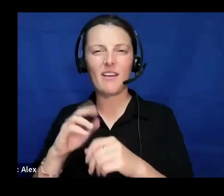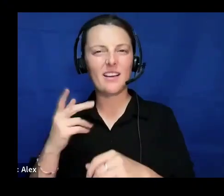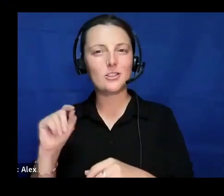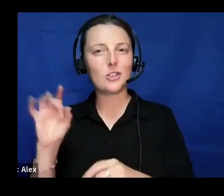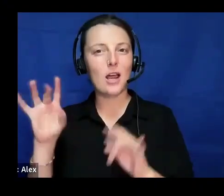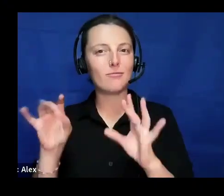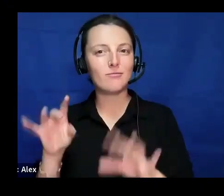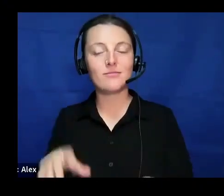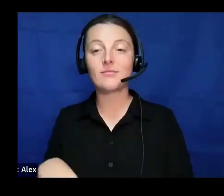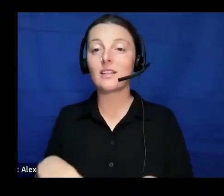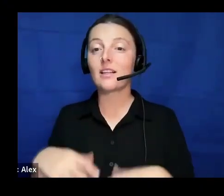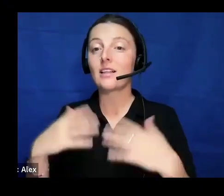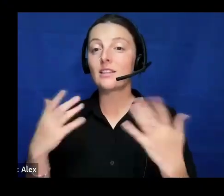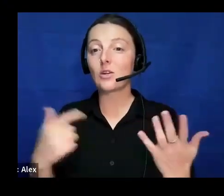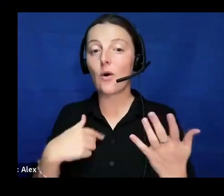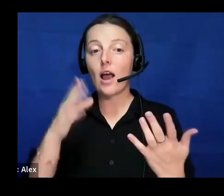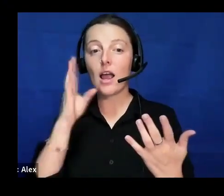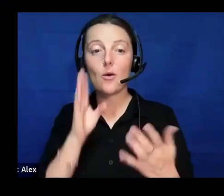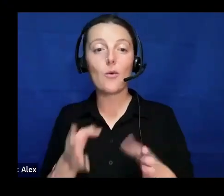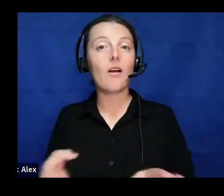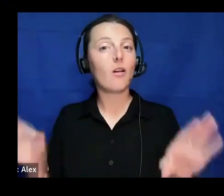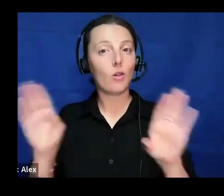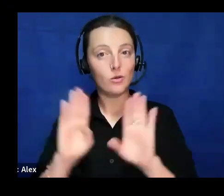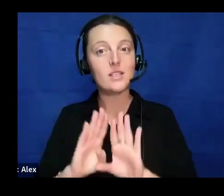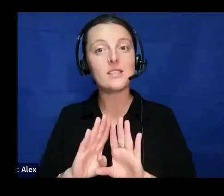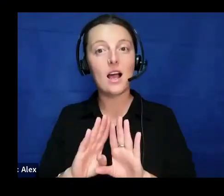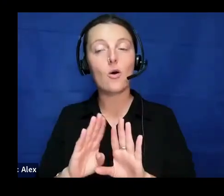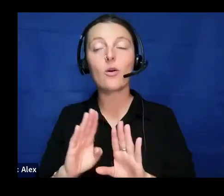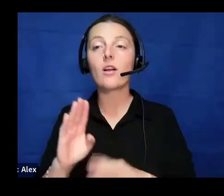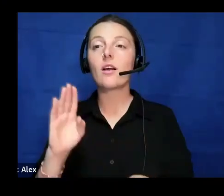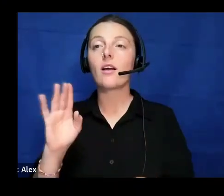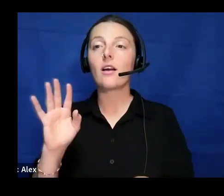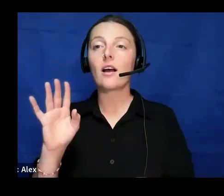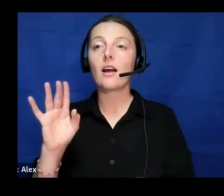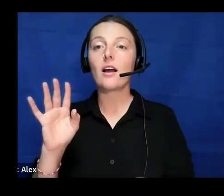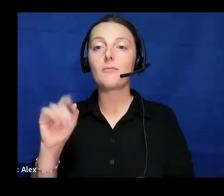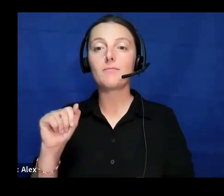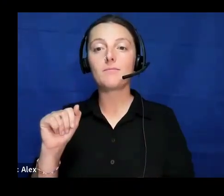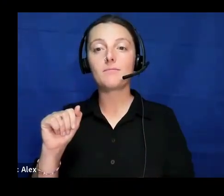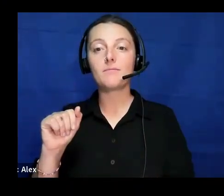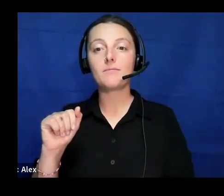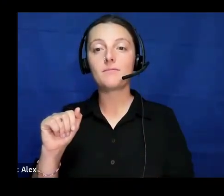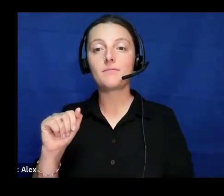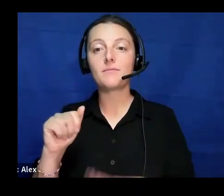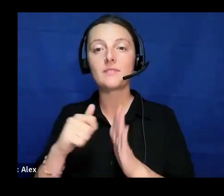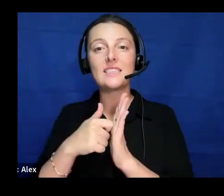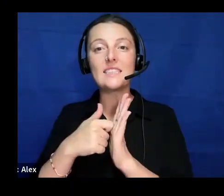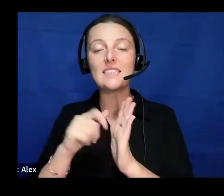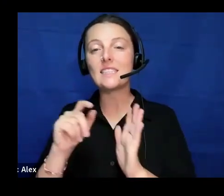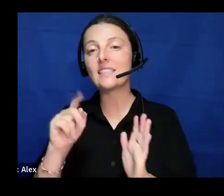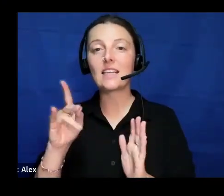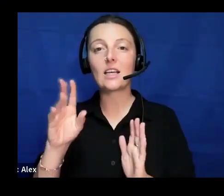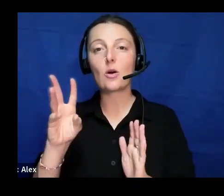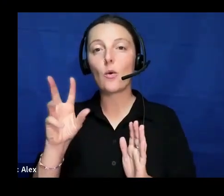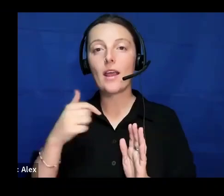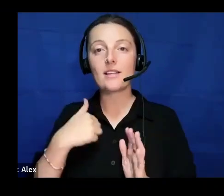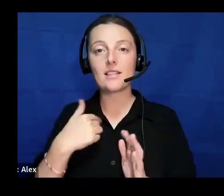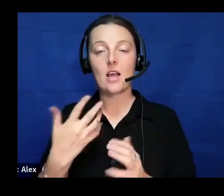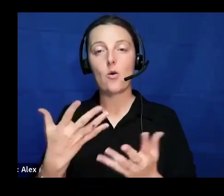Well, I will close this out. Just some key takeaways that I wanted to highlight from